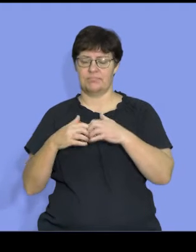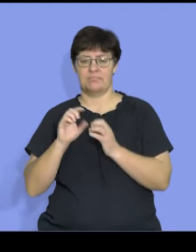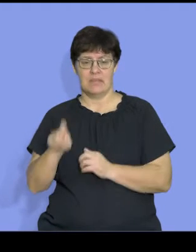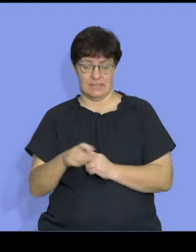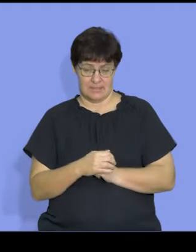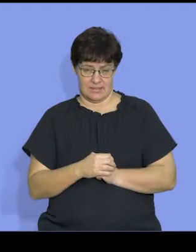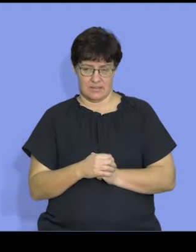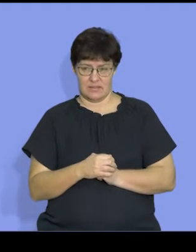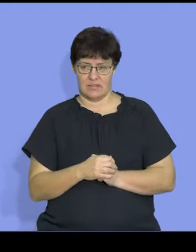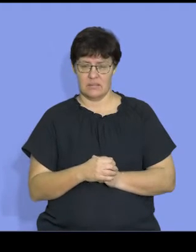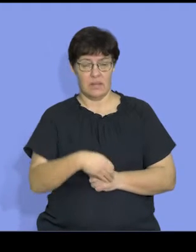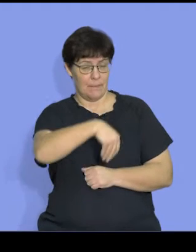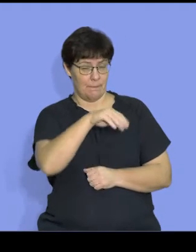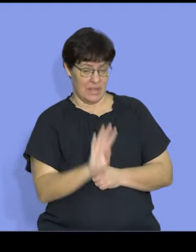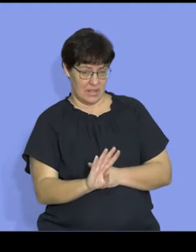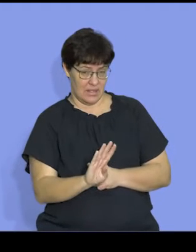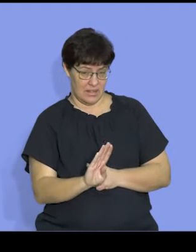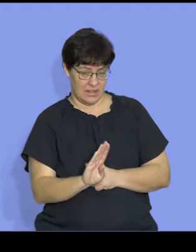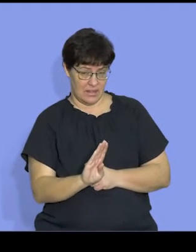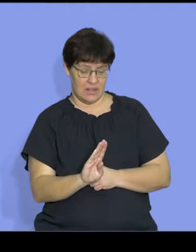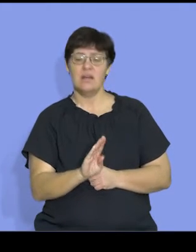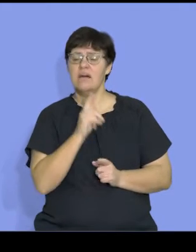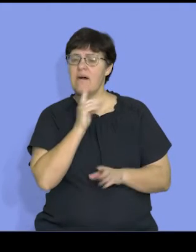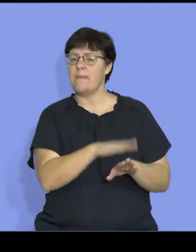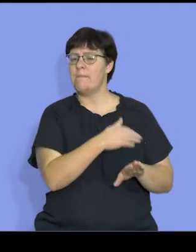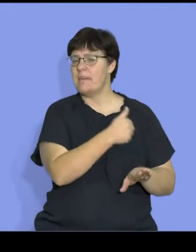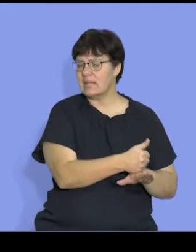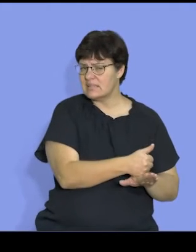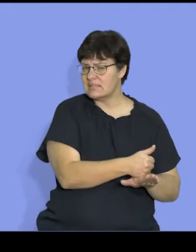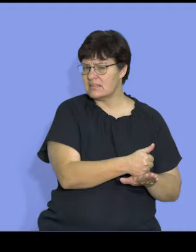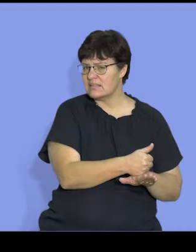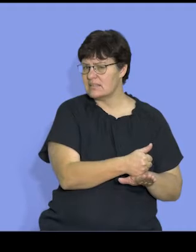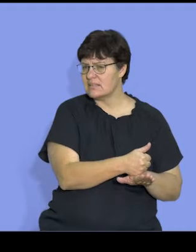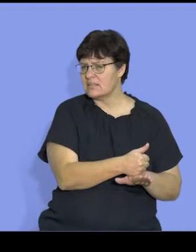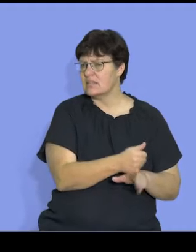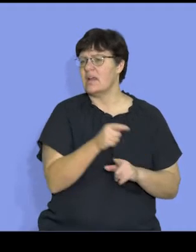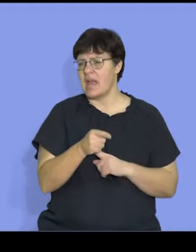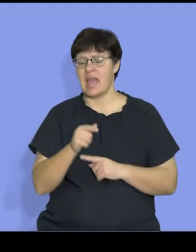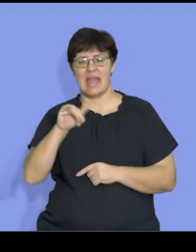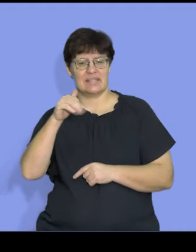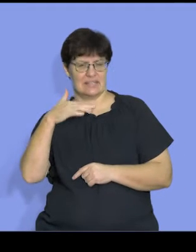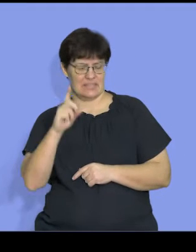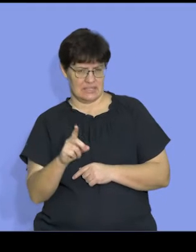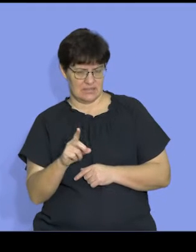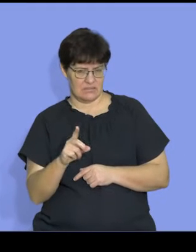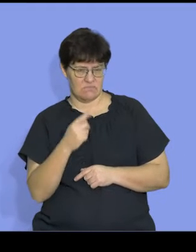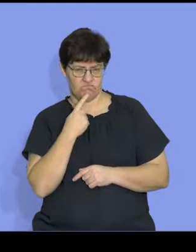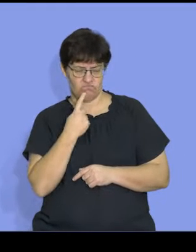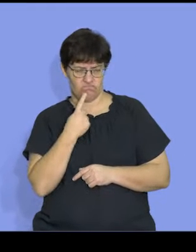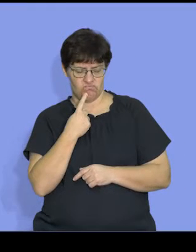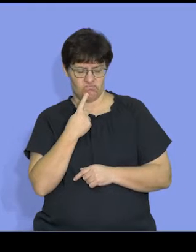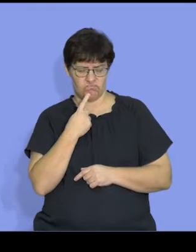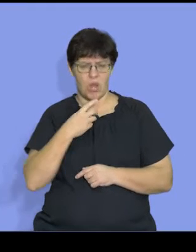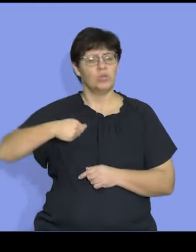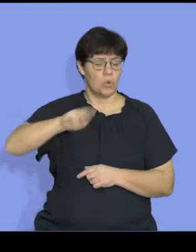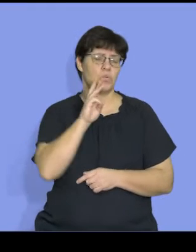reaction. Now, if you go to option B, it talks about a base and an acid. So this is going to give us a salt